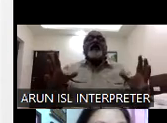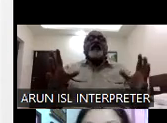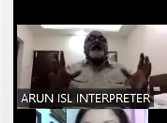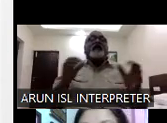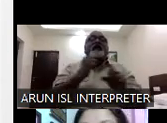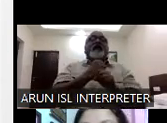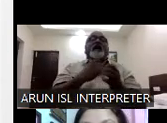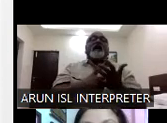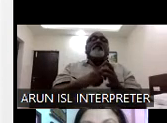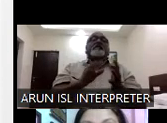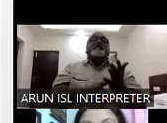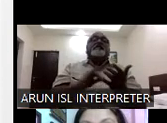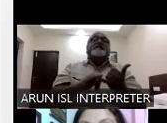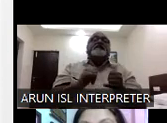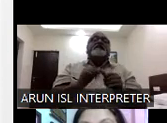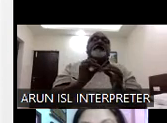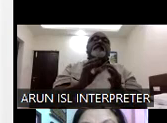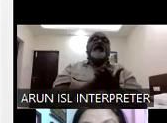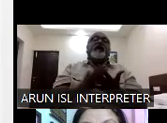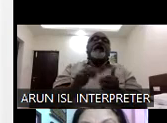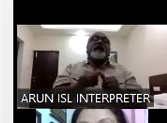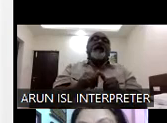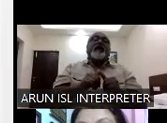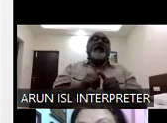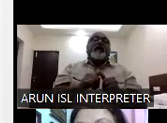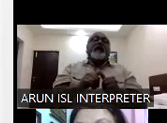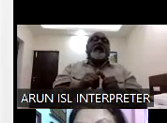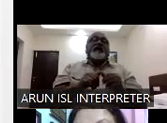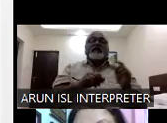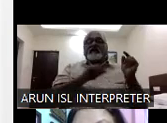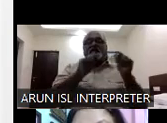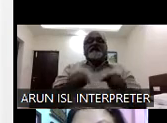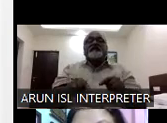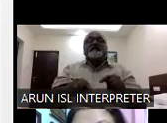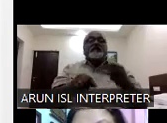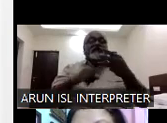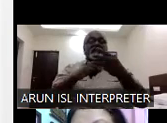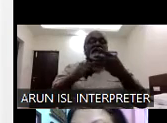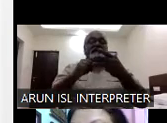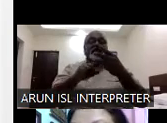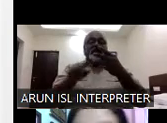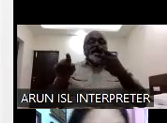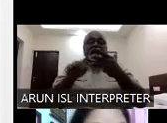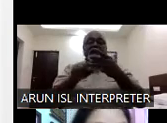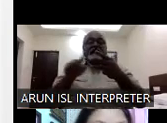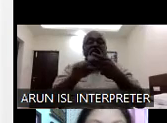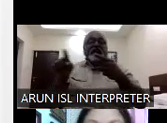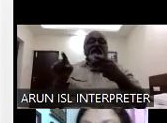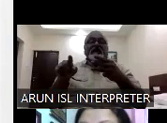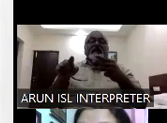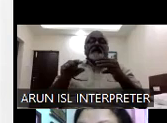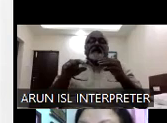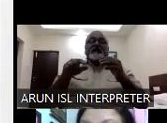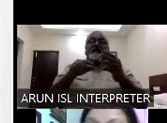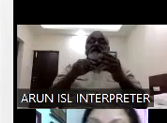Gram Sabha, and usually the three-tier system talks about the panchayat, and what do they do is they organize